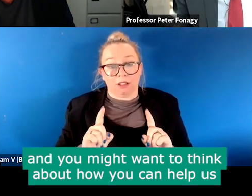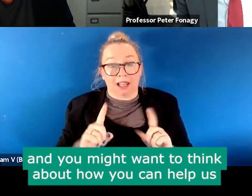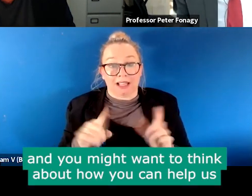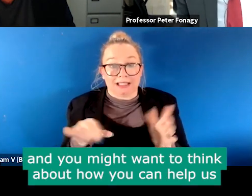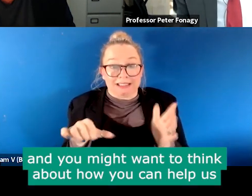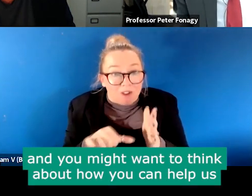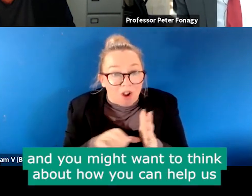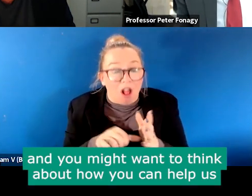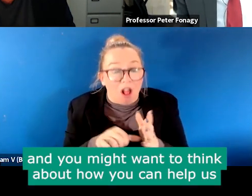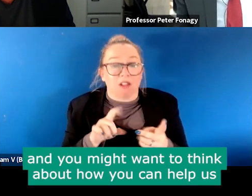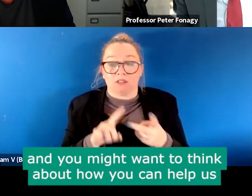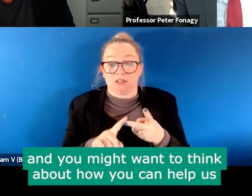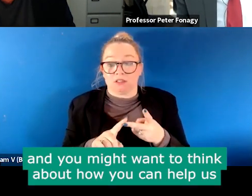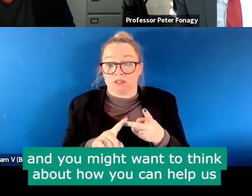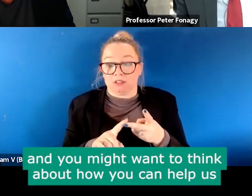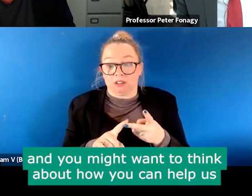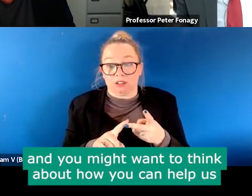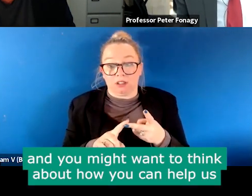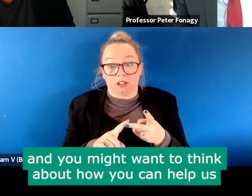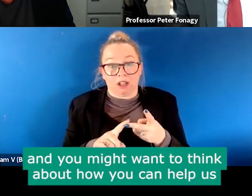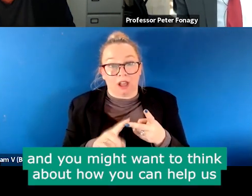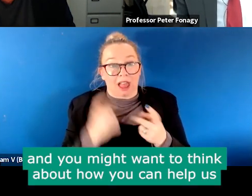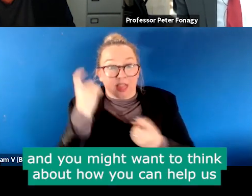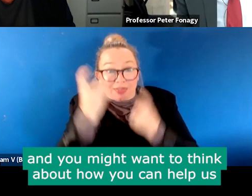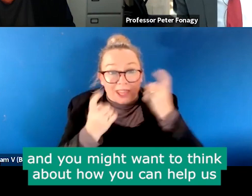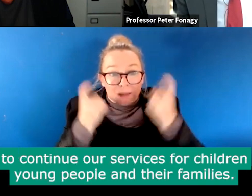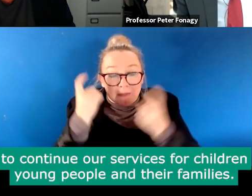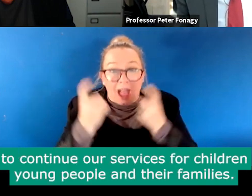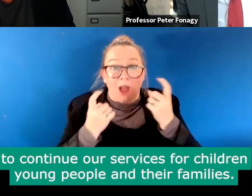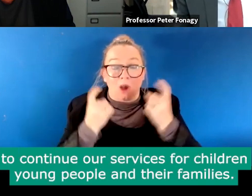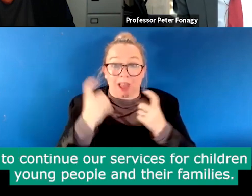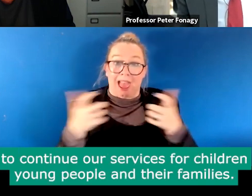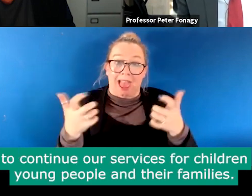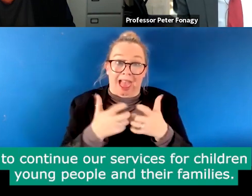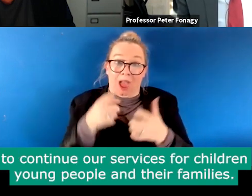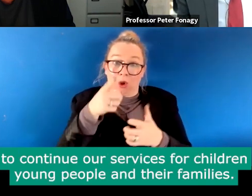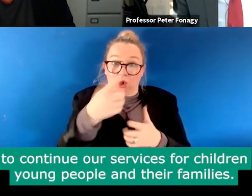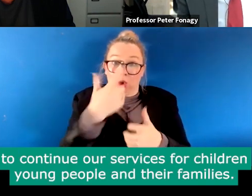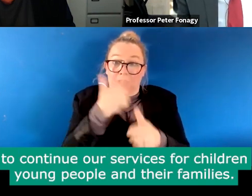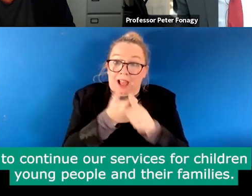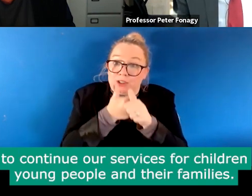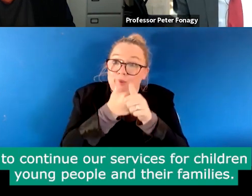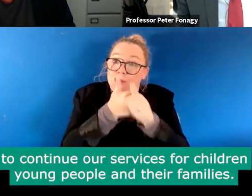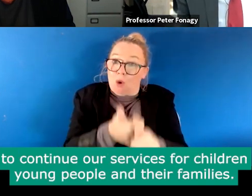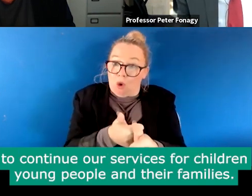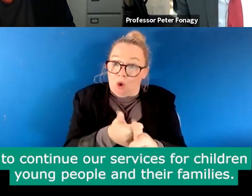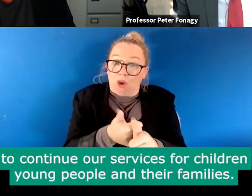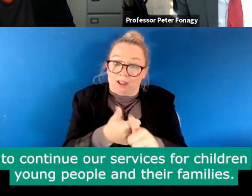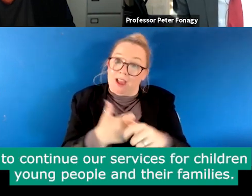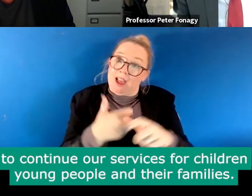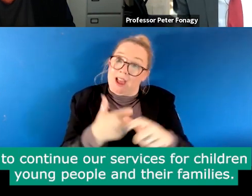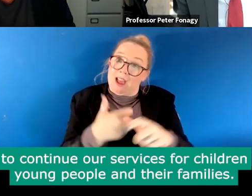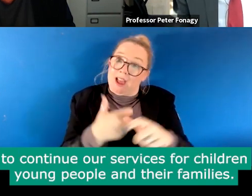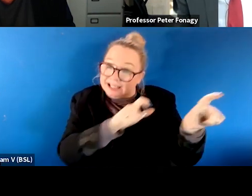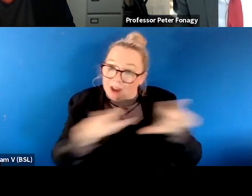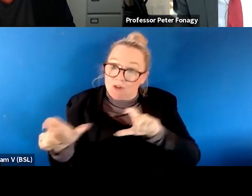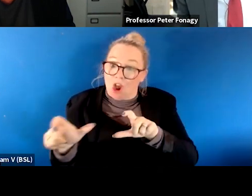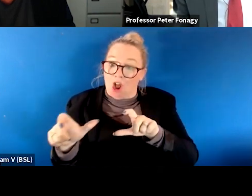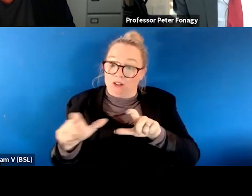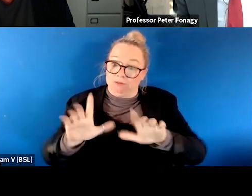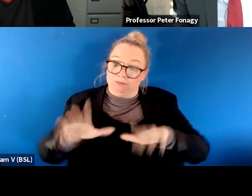you might want to think about how you can help us to continue our services for children and young people and their